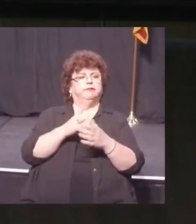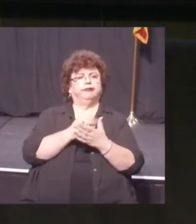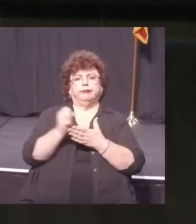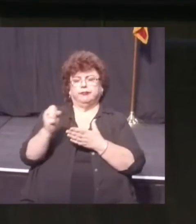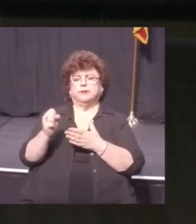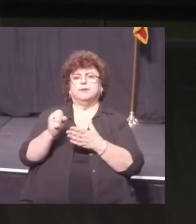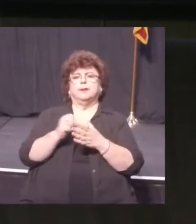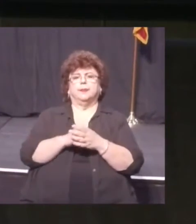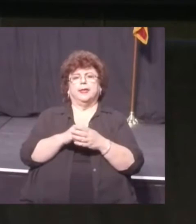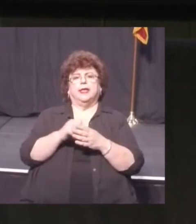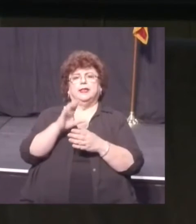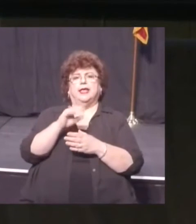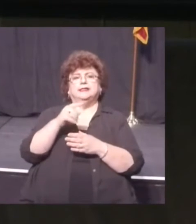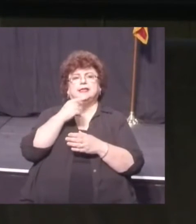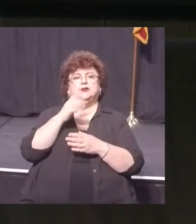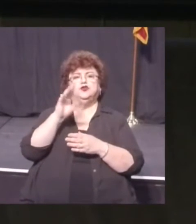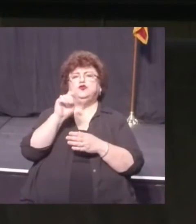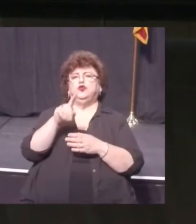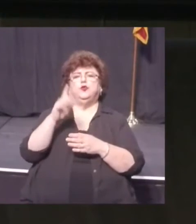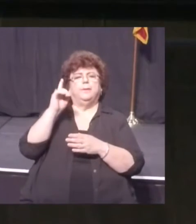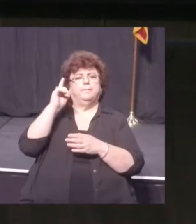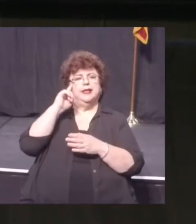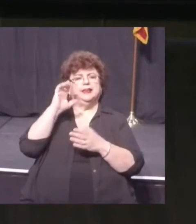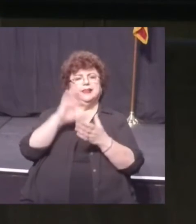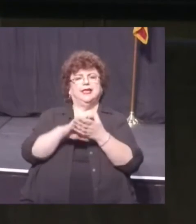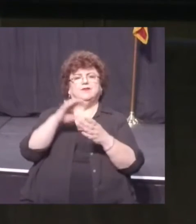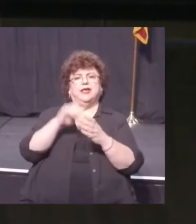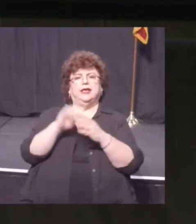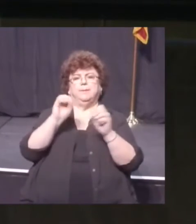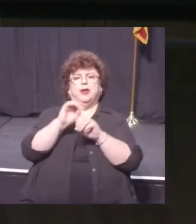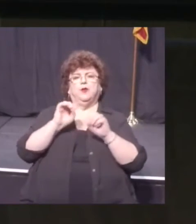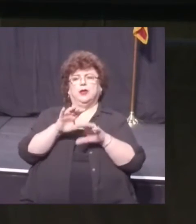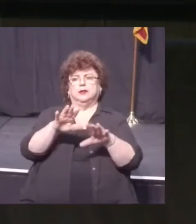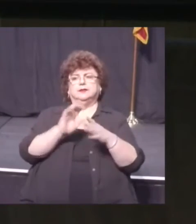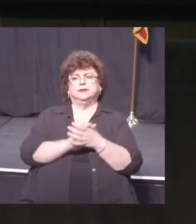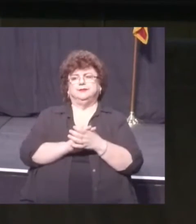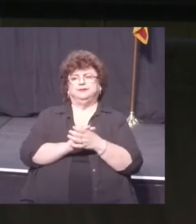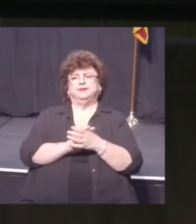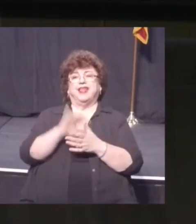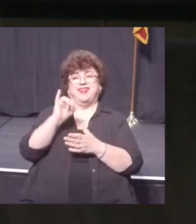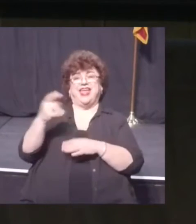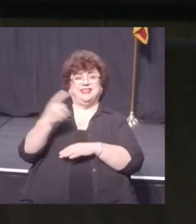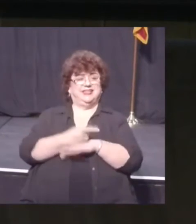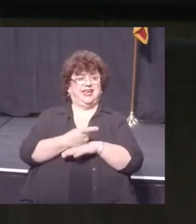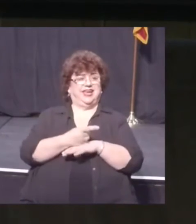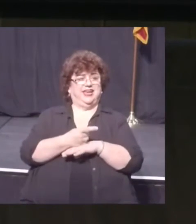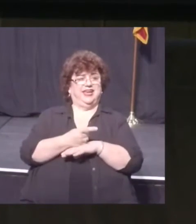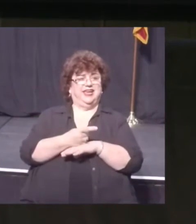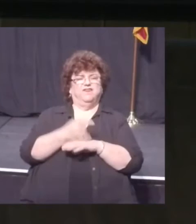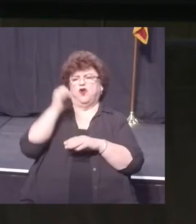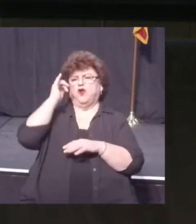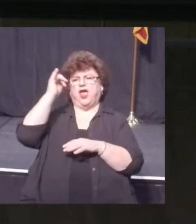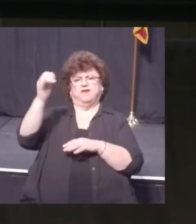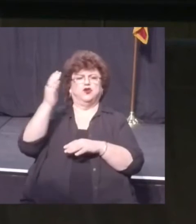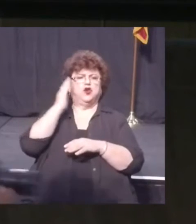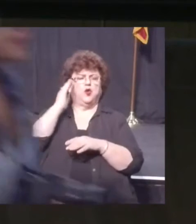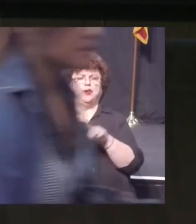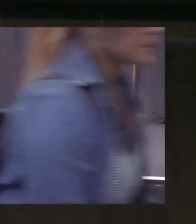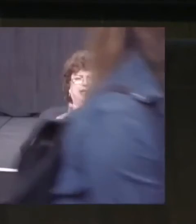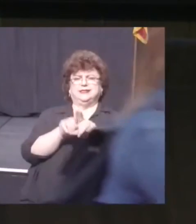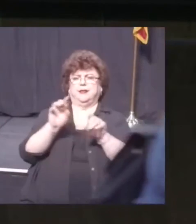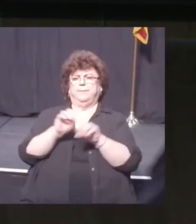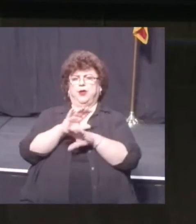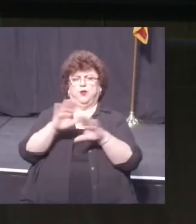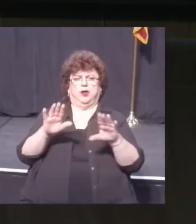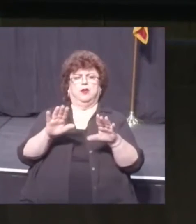Michaels exclaimed, "Do you believe in miracles?" That game will forever be known as the Miracle